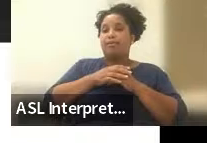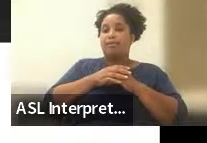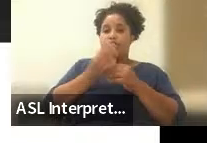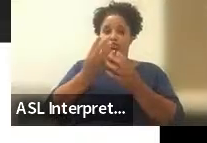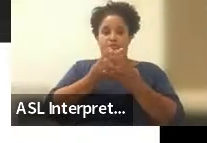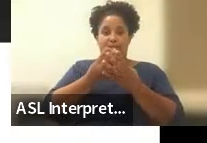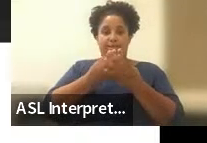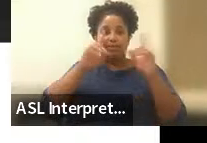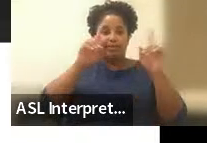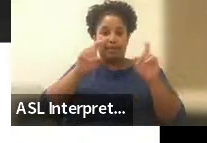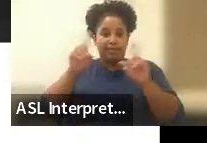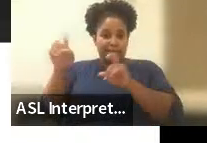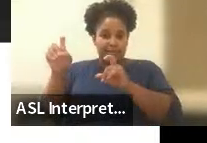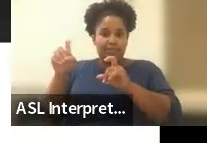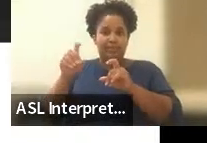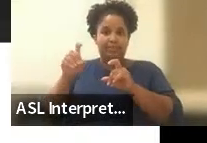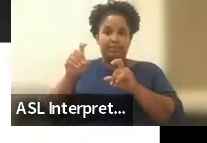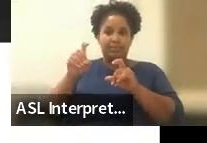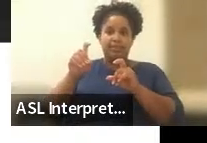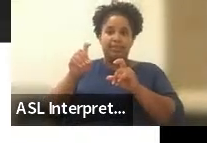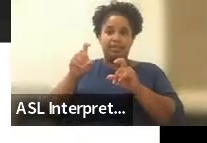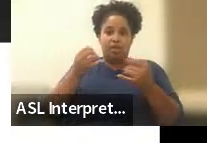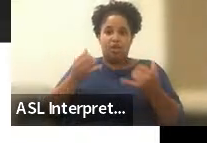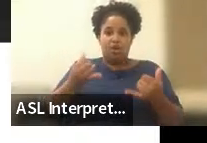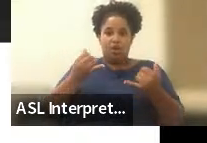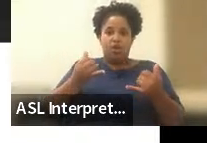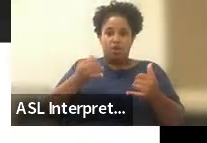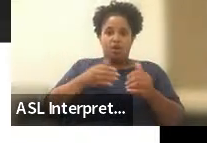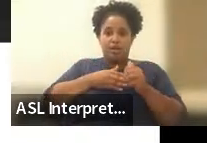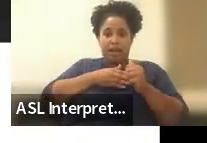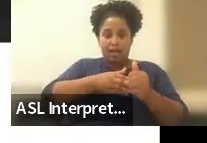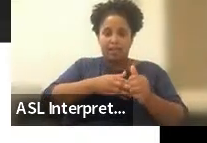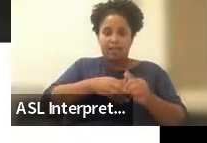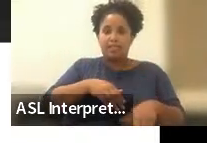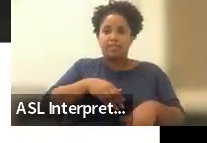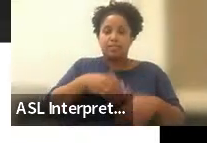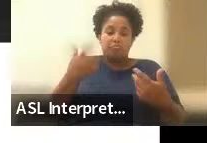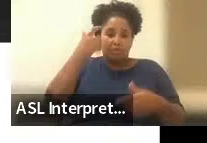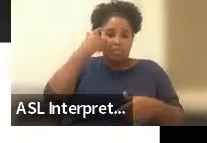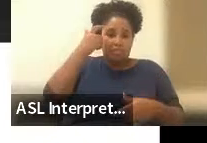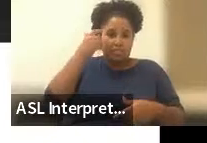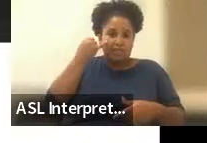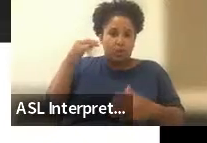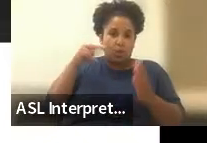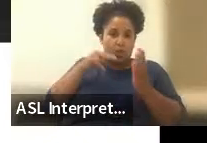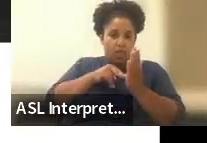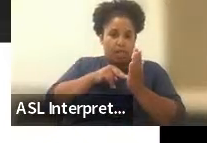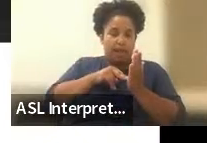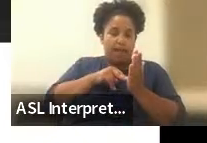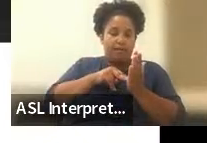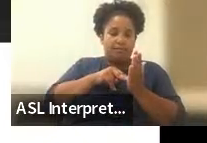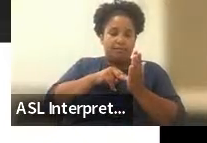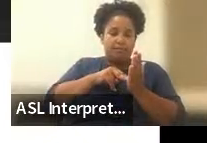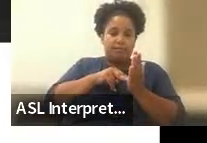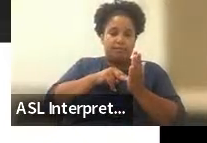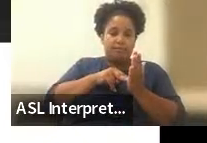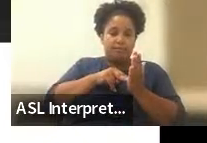screening testing under current guidance, and it makes sense if you look at where